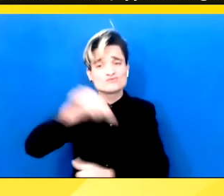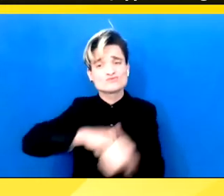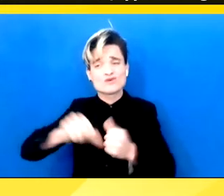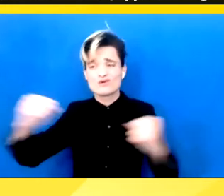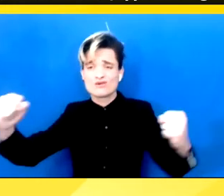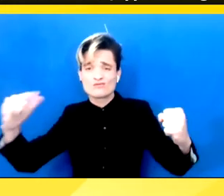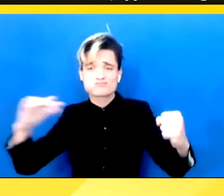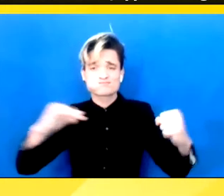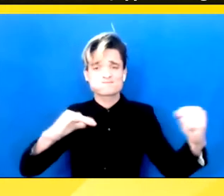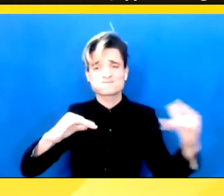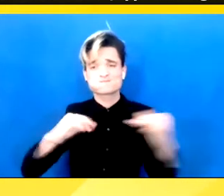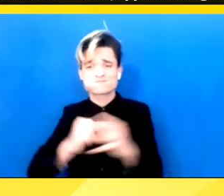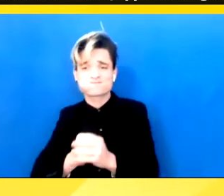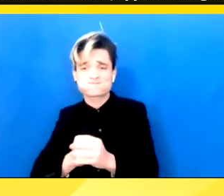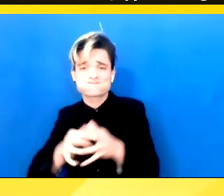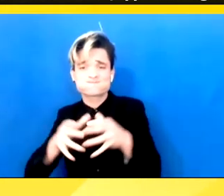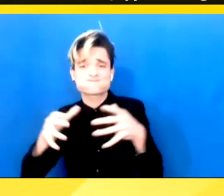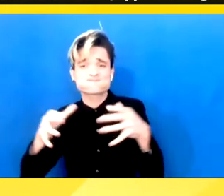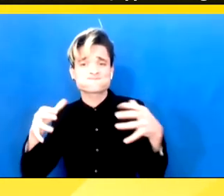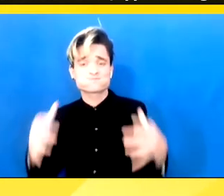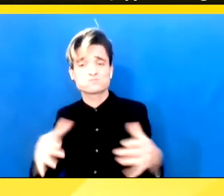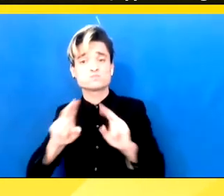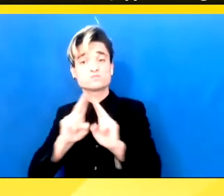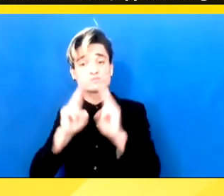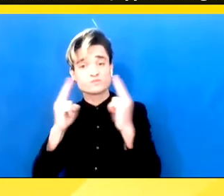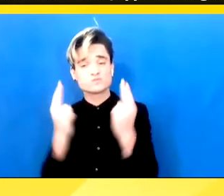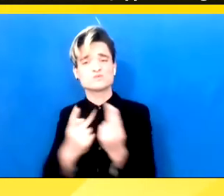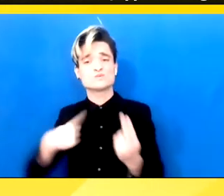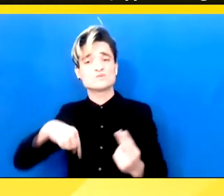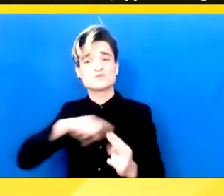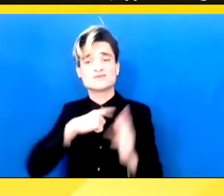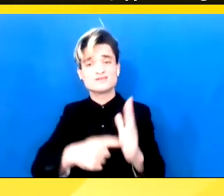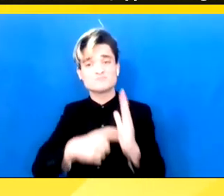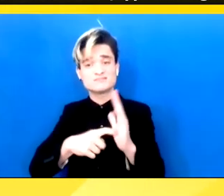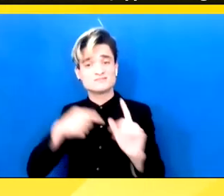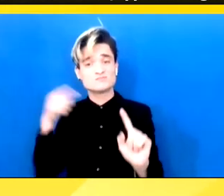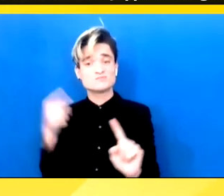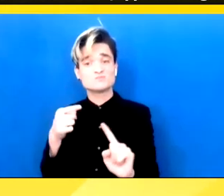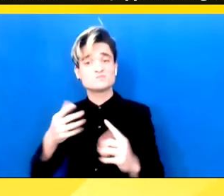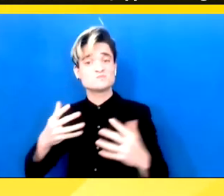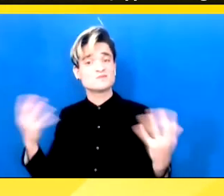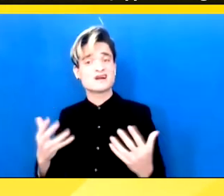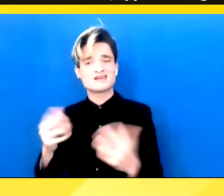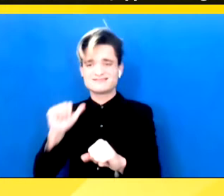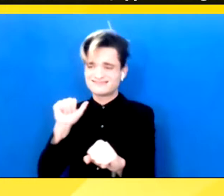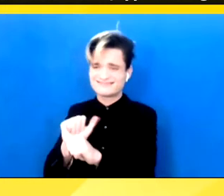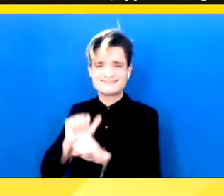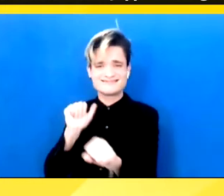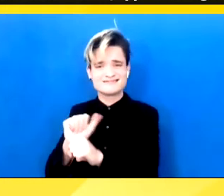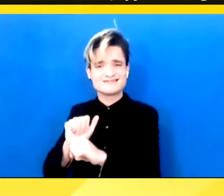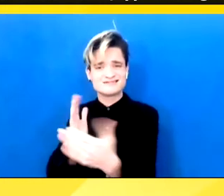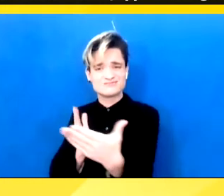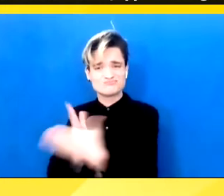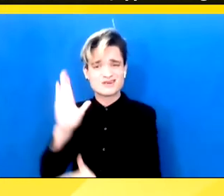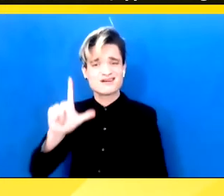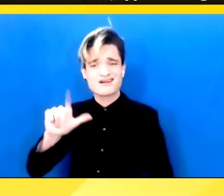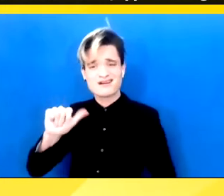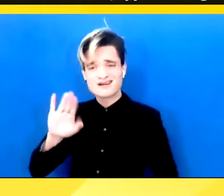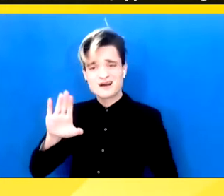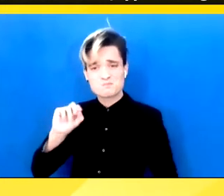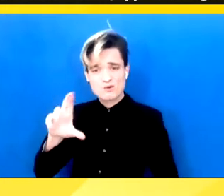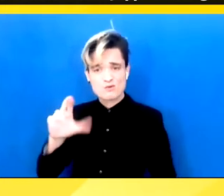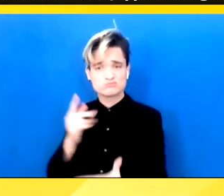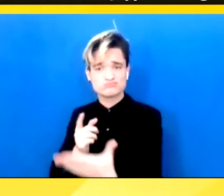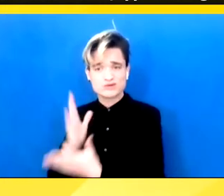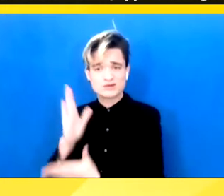senators that we demand labor rights and we follow the priorities that are in the PRO Act, priorities that connect